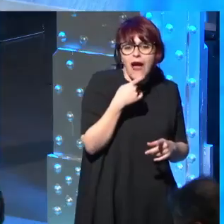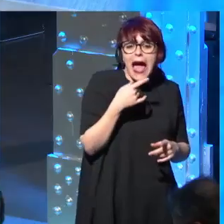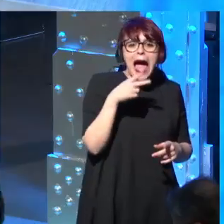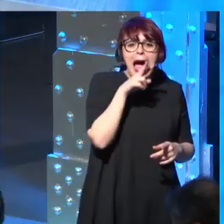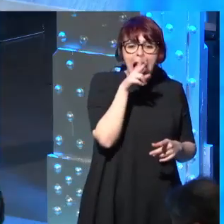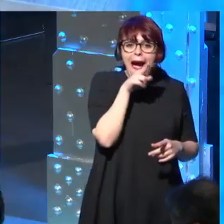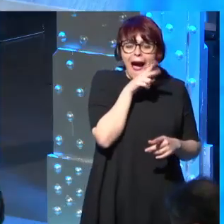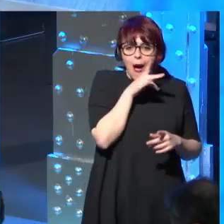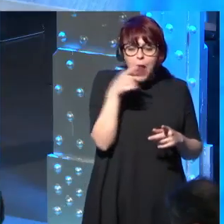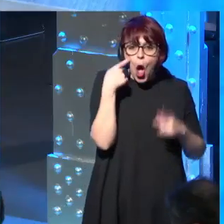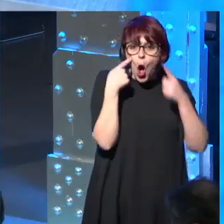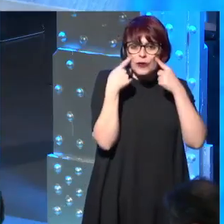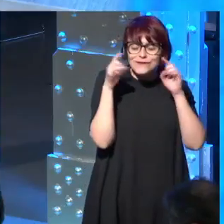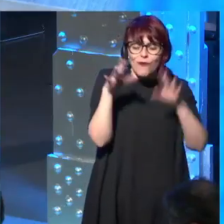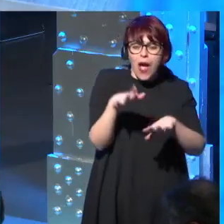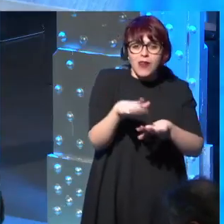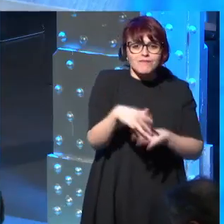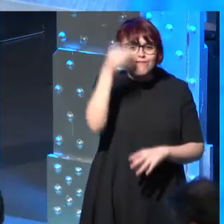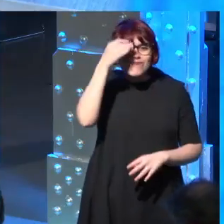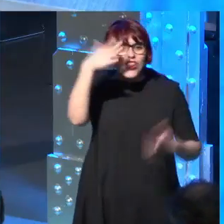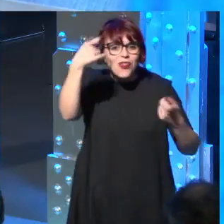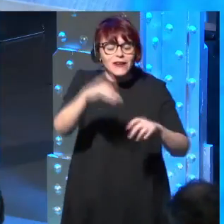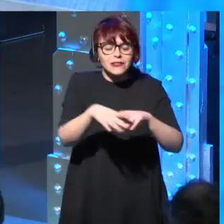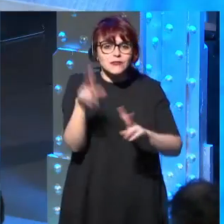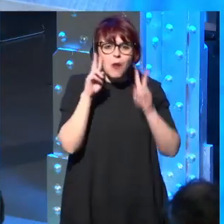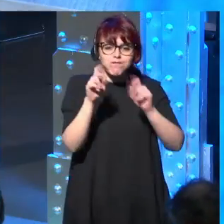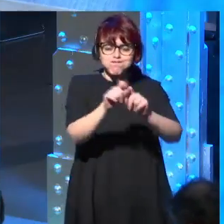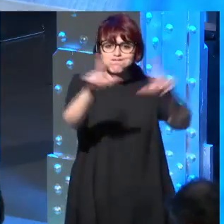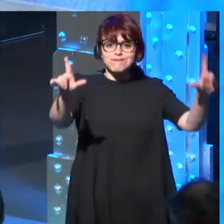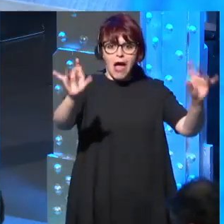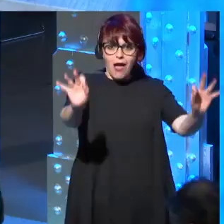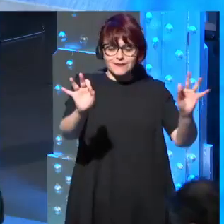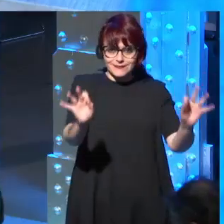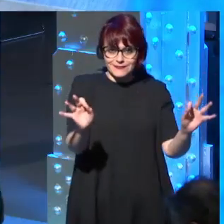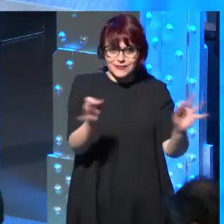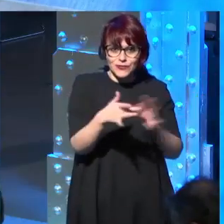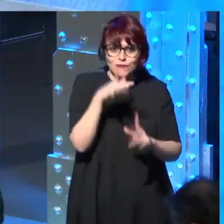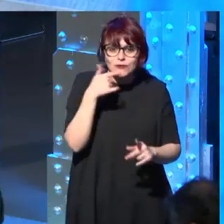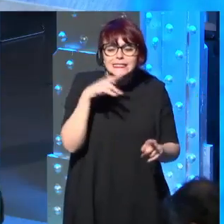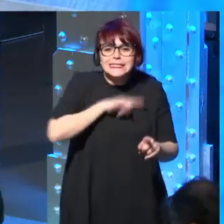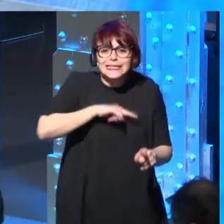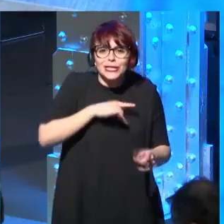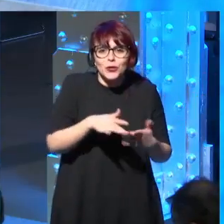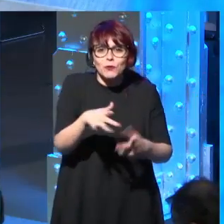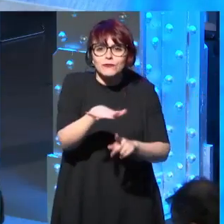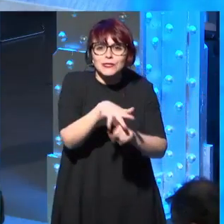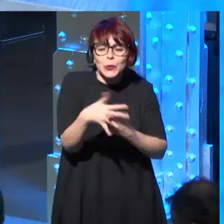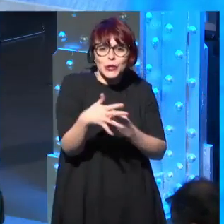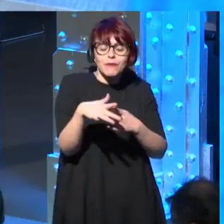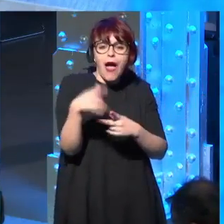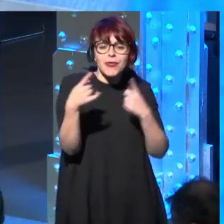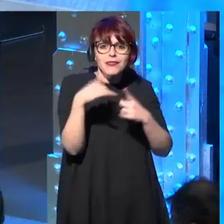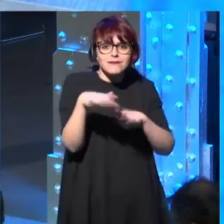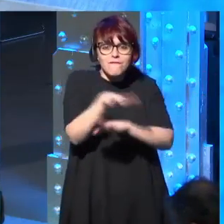beautiful, that there is a childlike feeling looking at these paintings. And also,